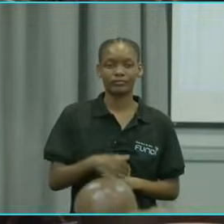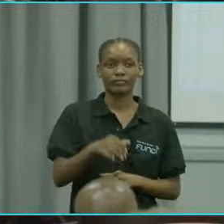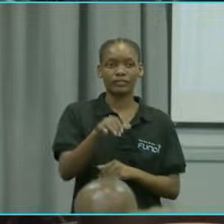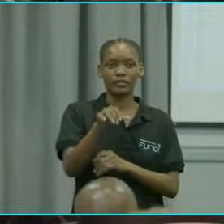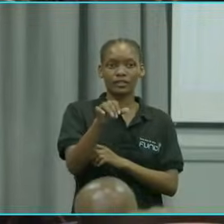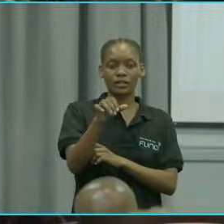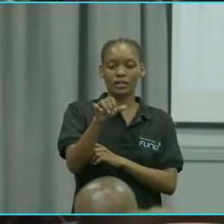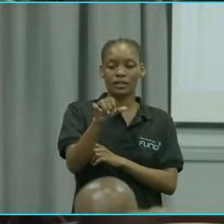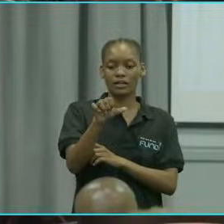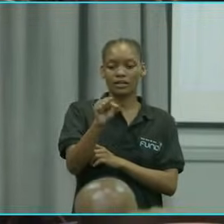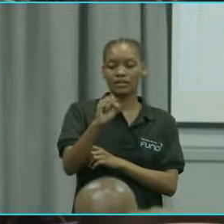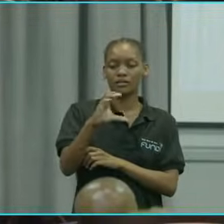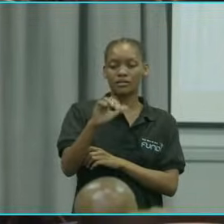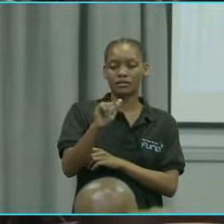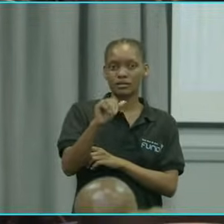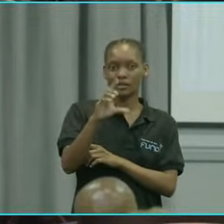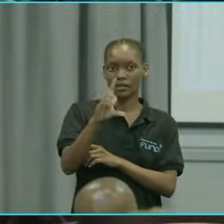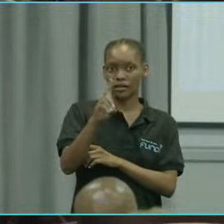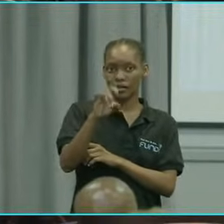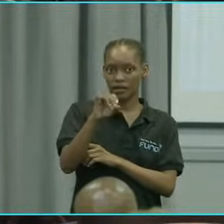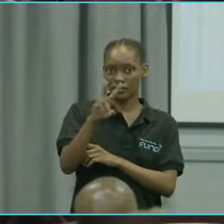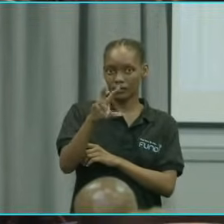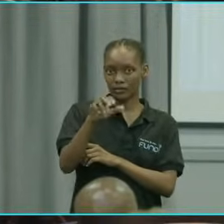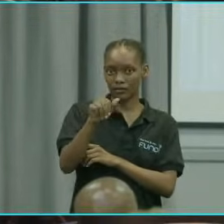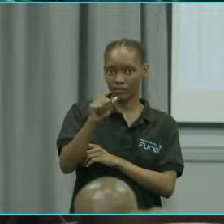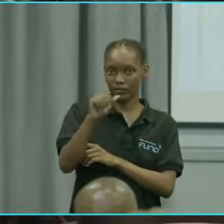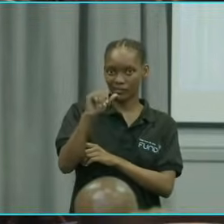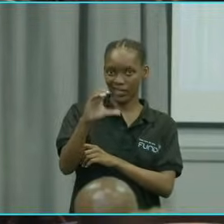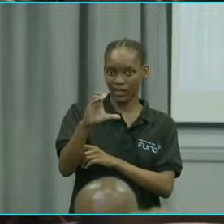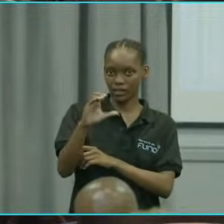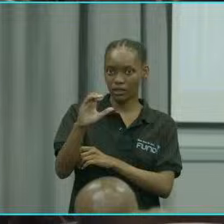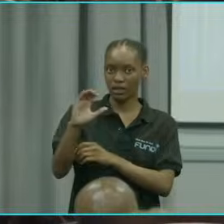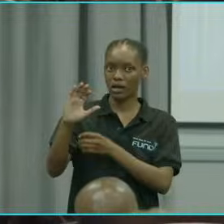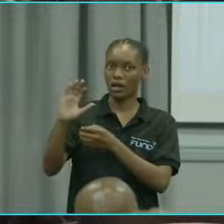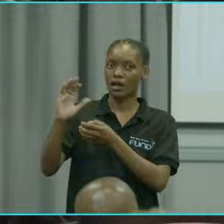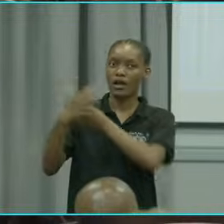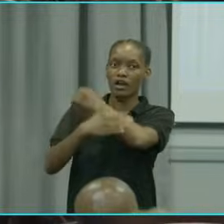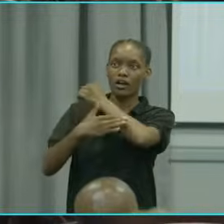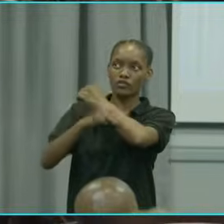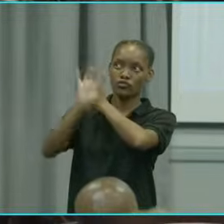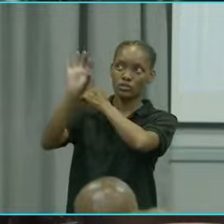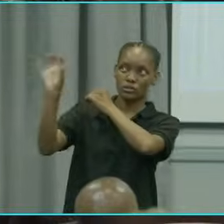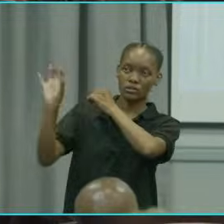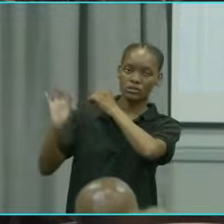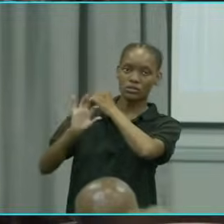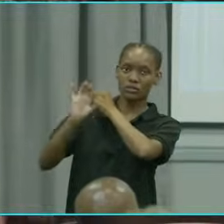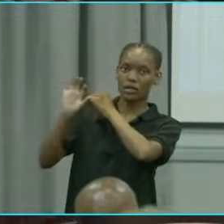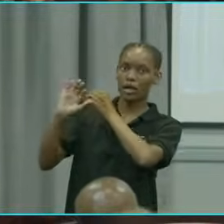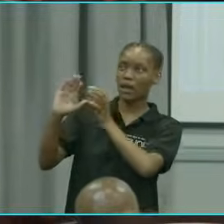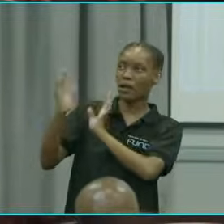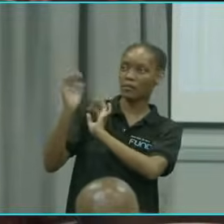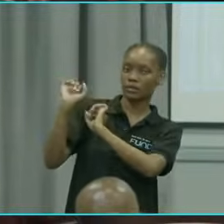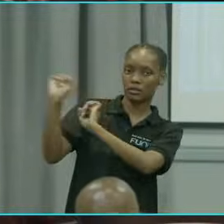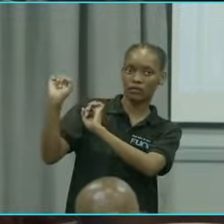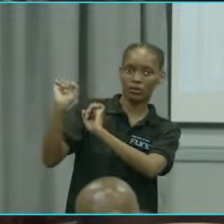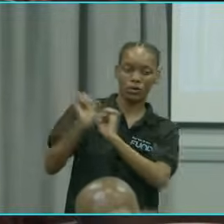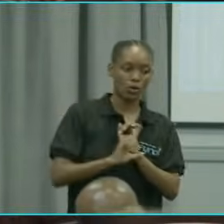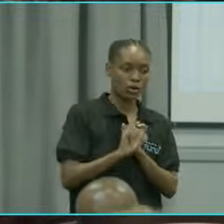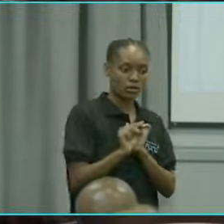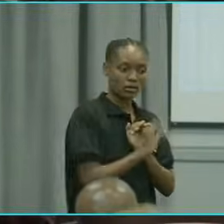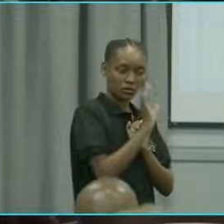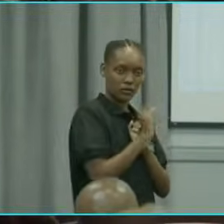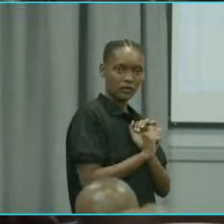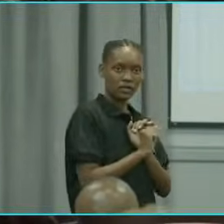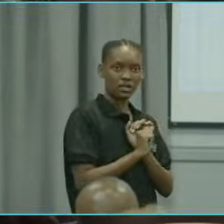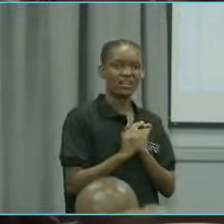Scandinavian perspective, and the South African context, I always say it's not about buying and